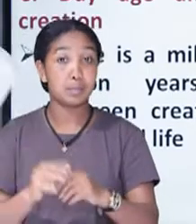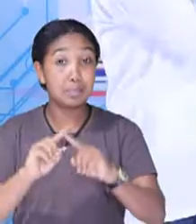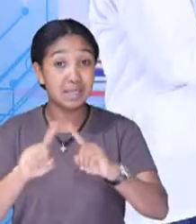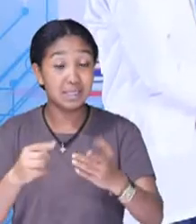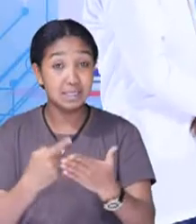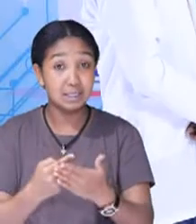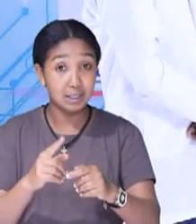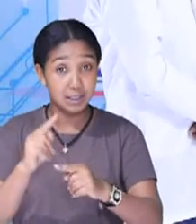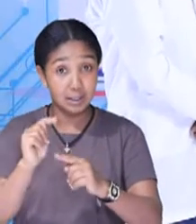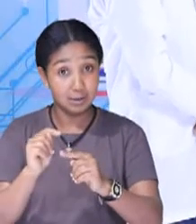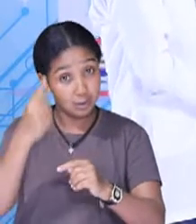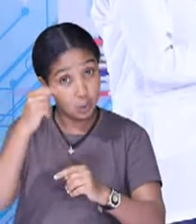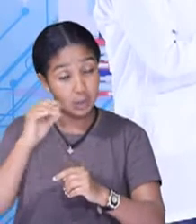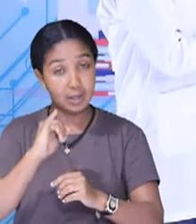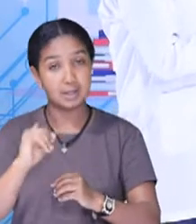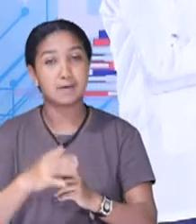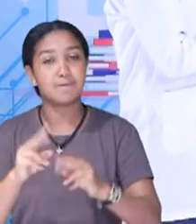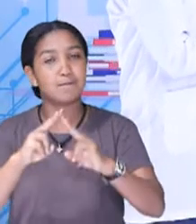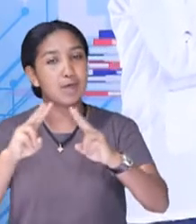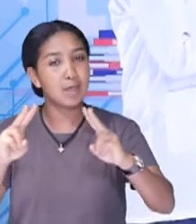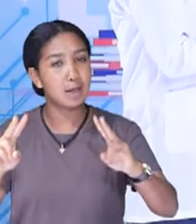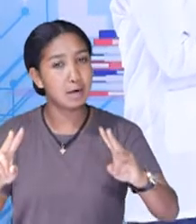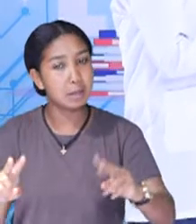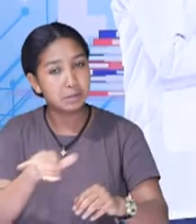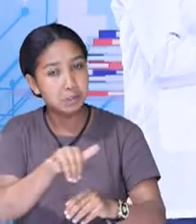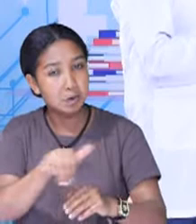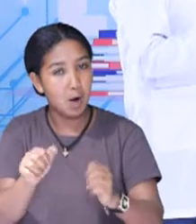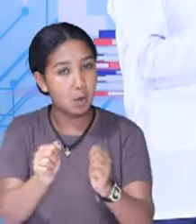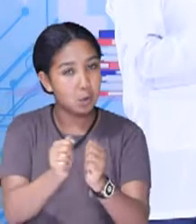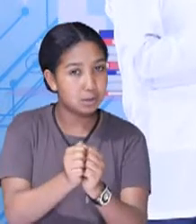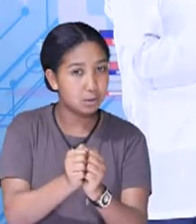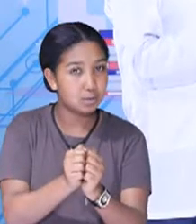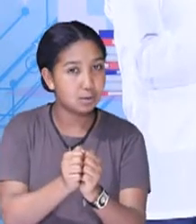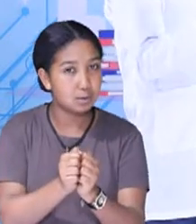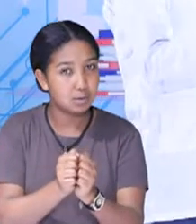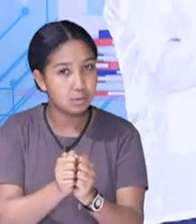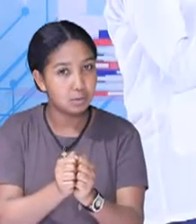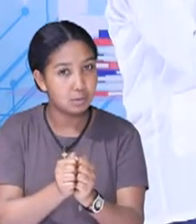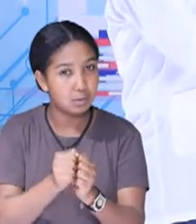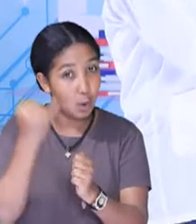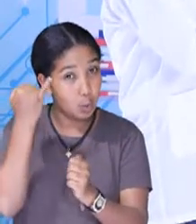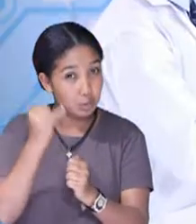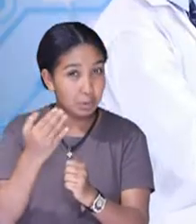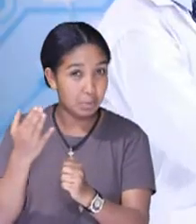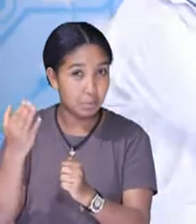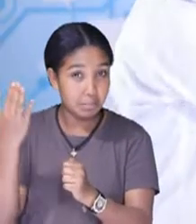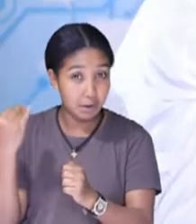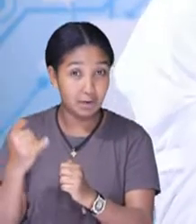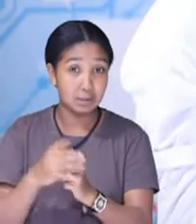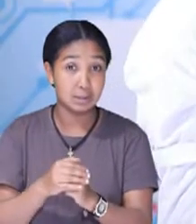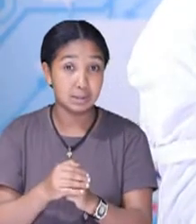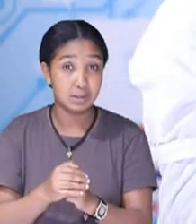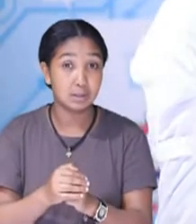But this theory is very similar with the concept of the previous one